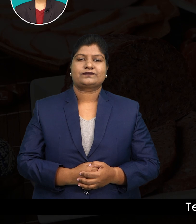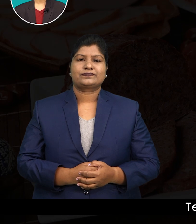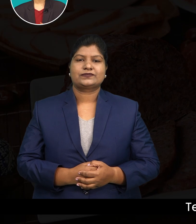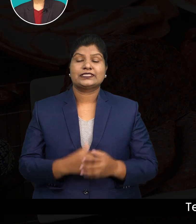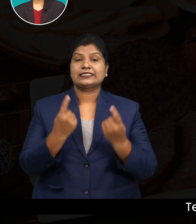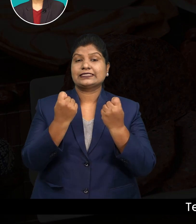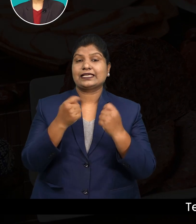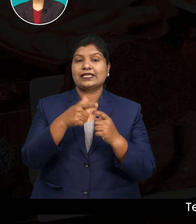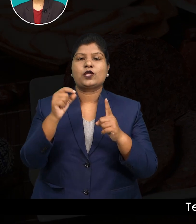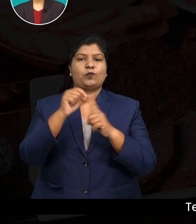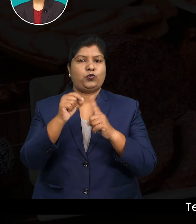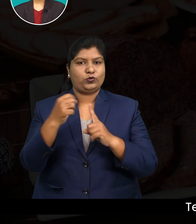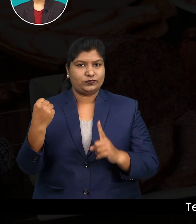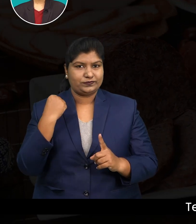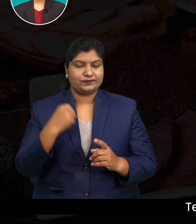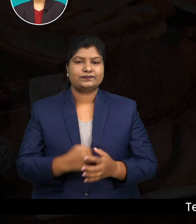test for proteins,